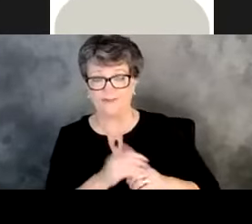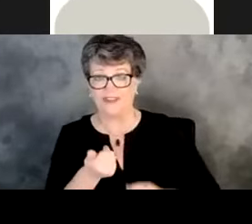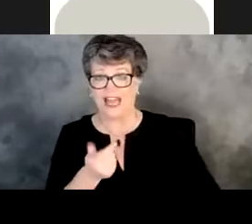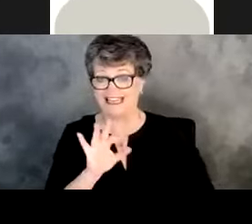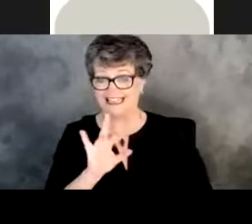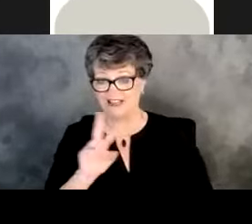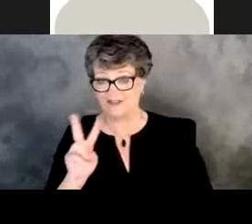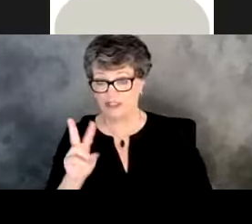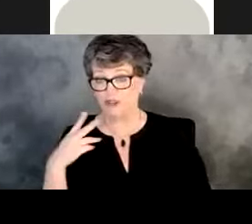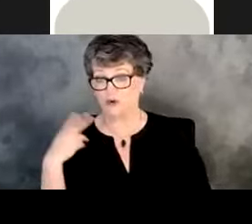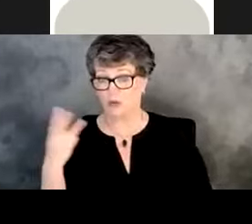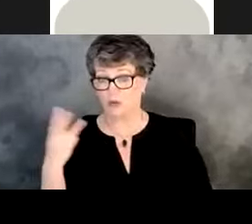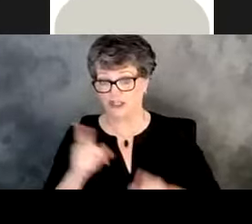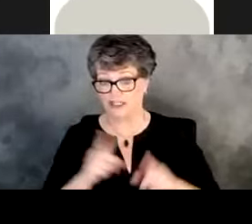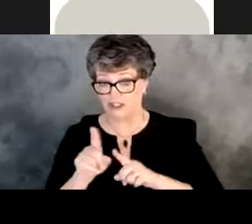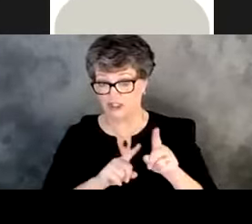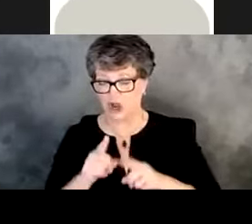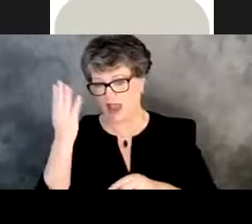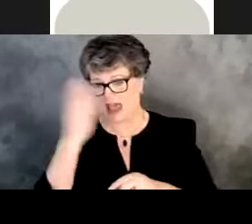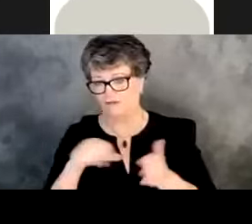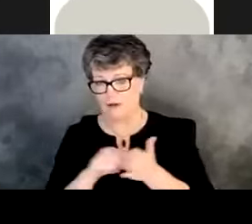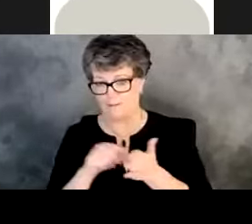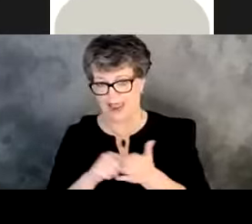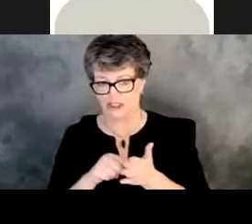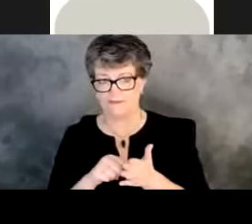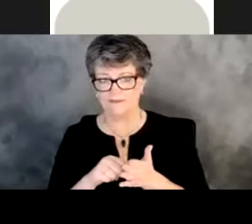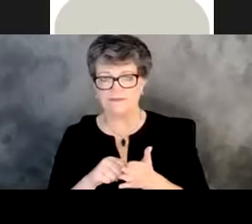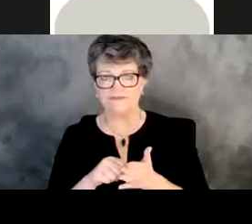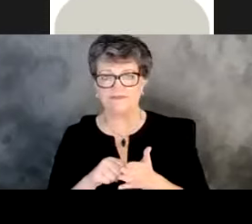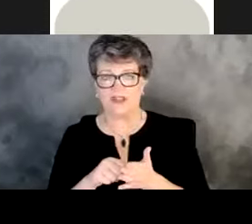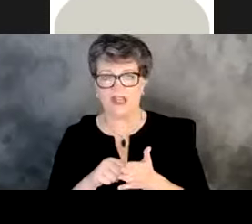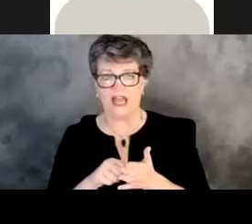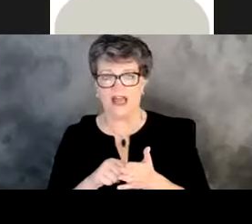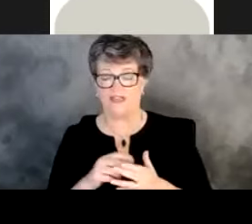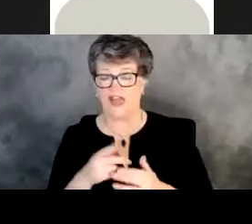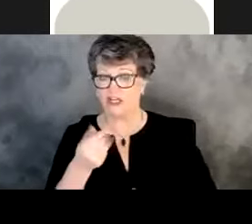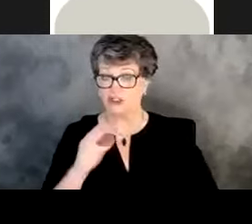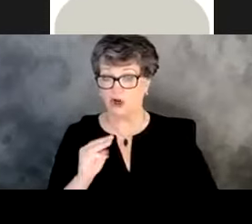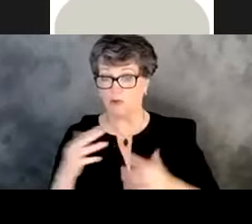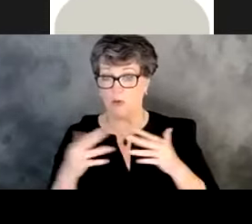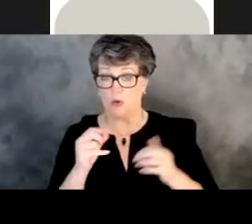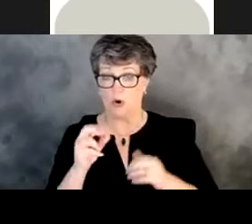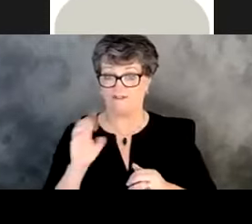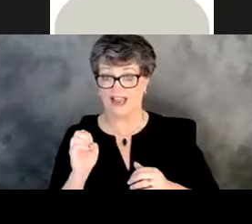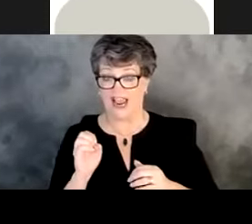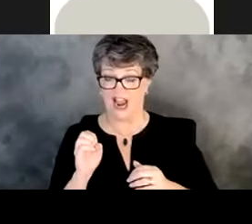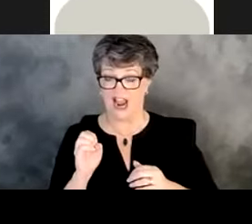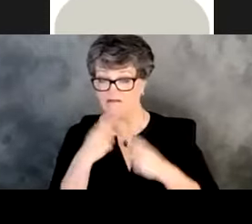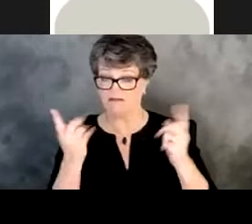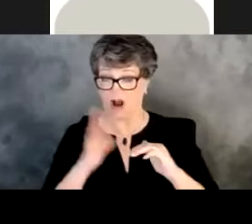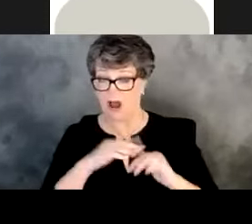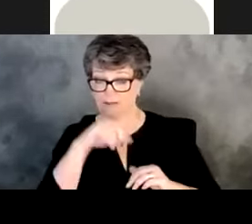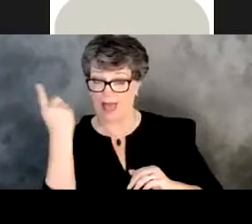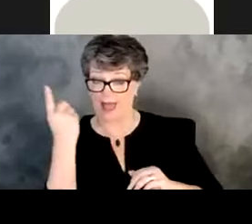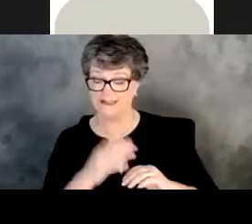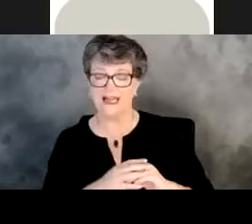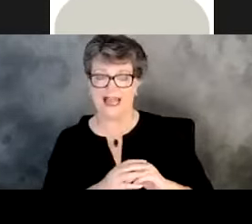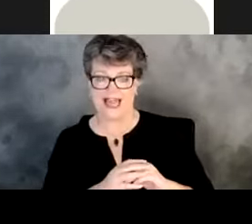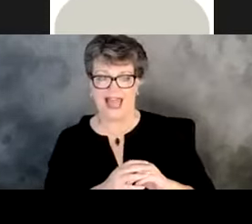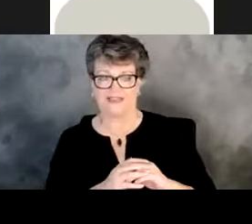1972, the Washington Star had a front page that said germ warfare declared on Blacks, and when they were breaking the